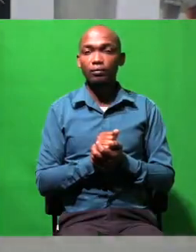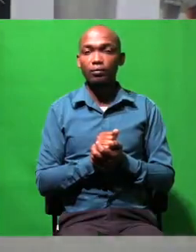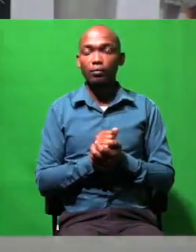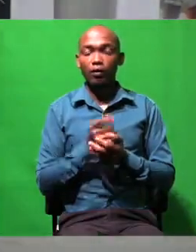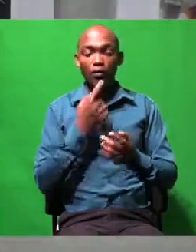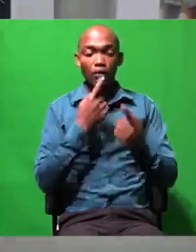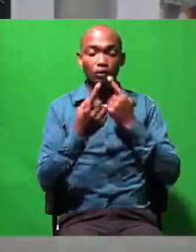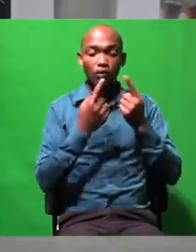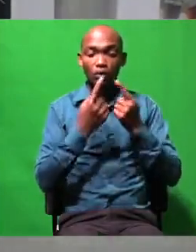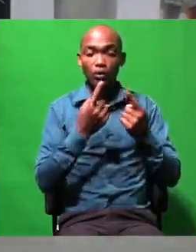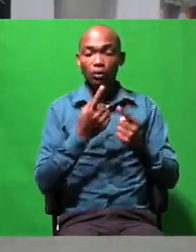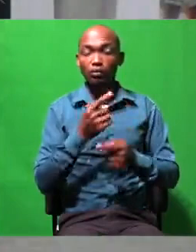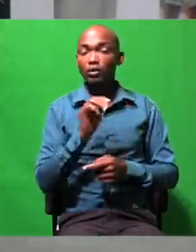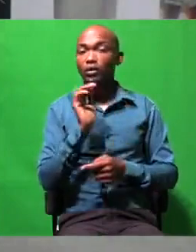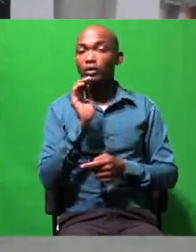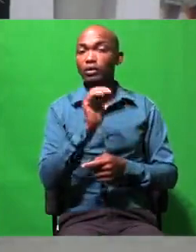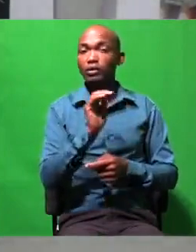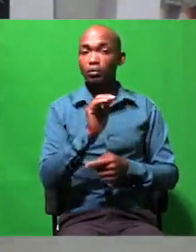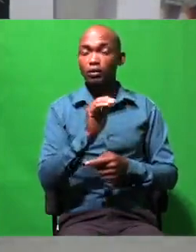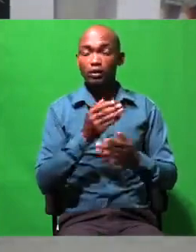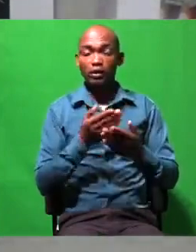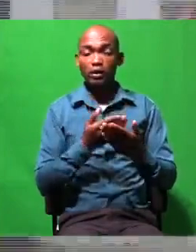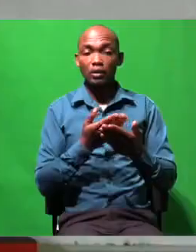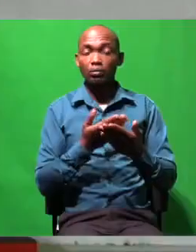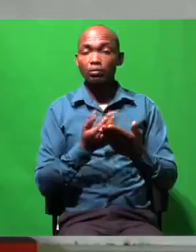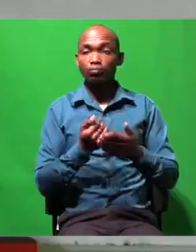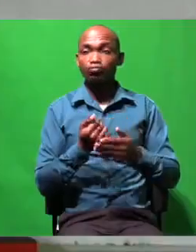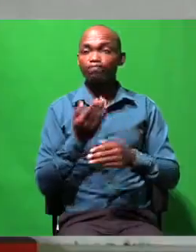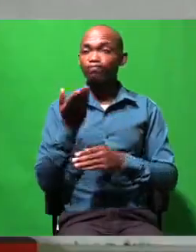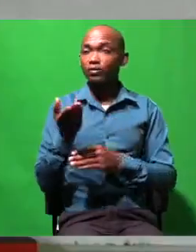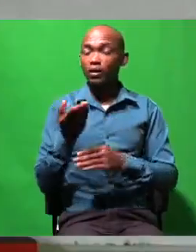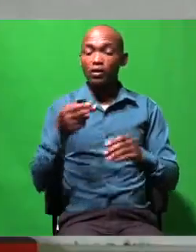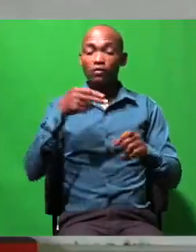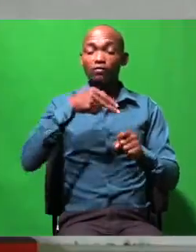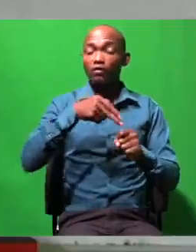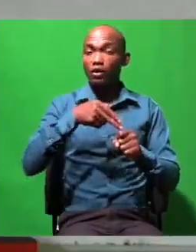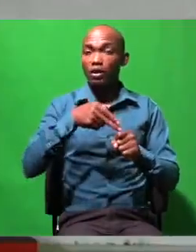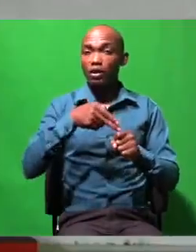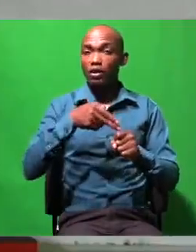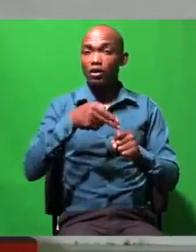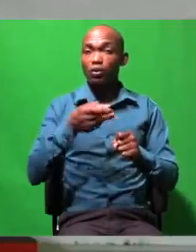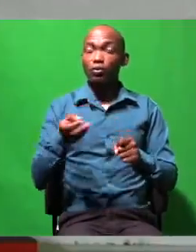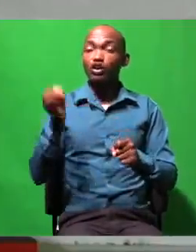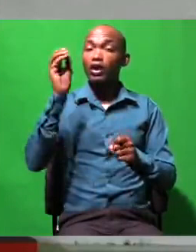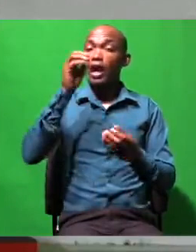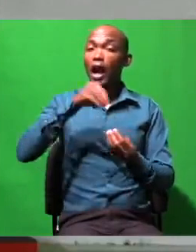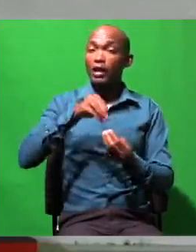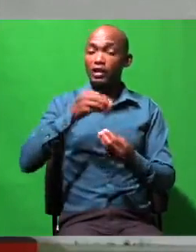We are talking about transportation since we talk about fuel that added to a